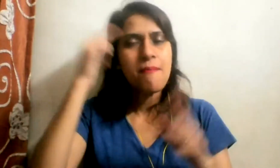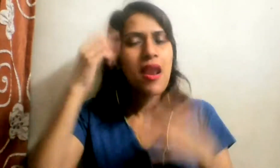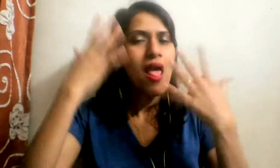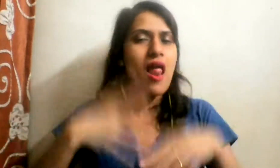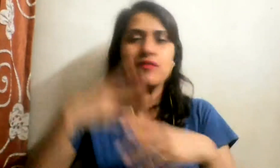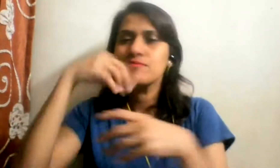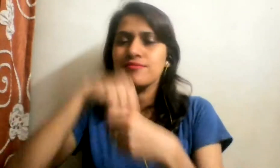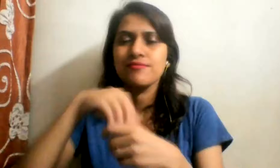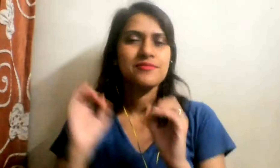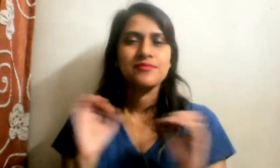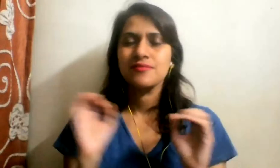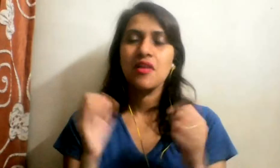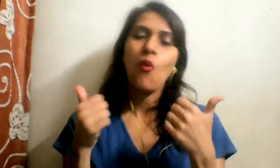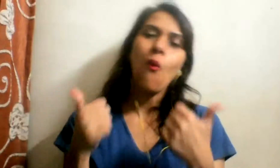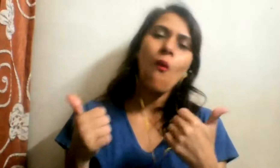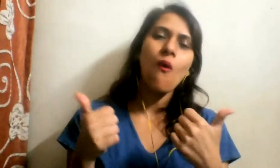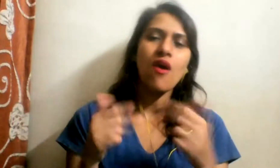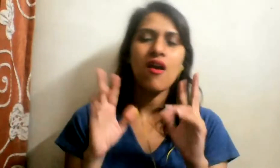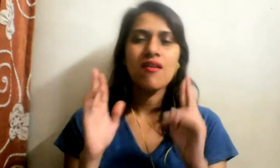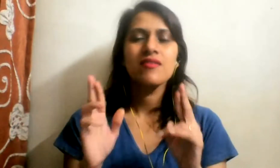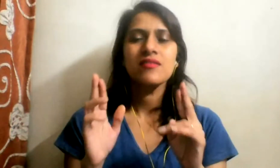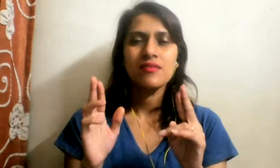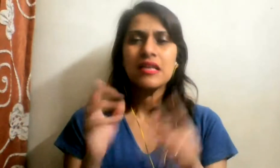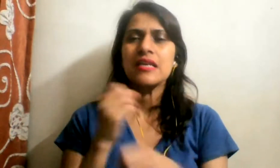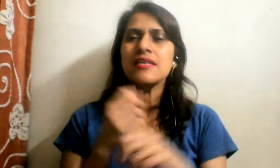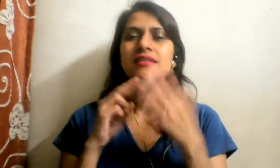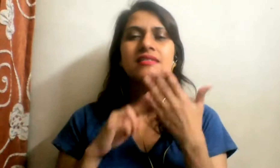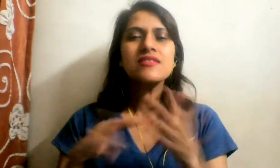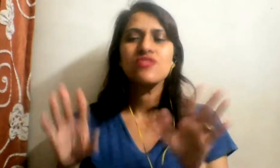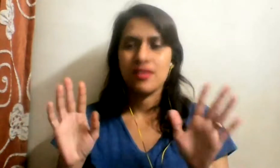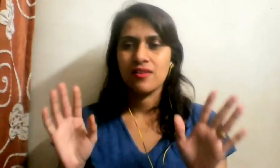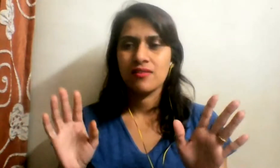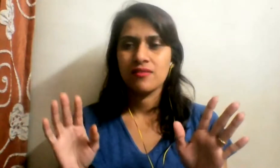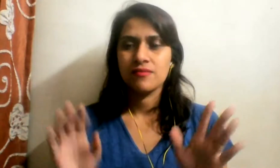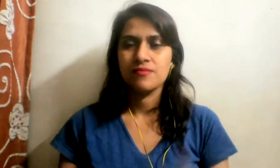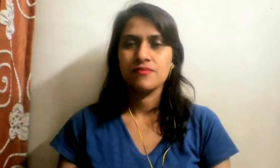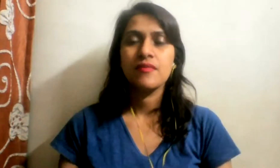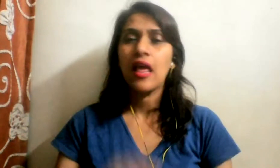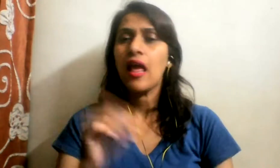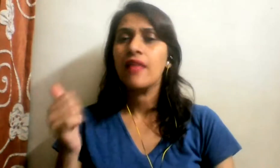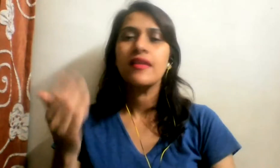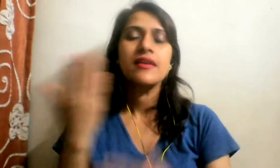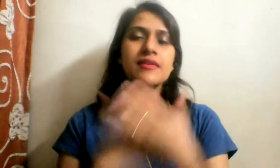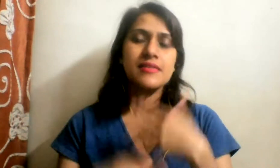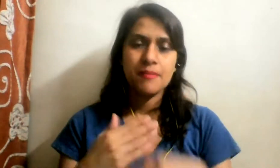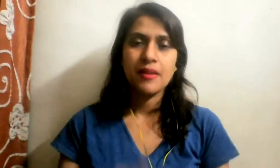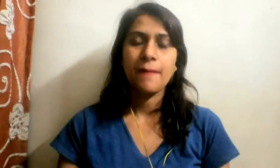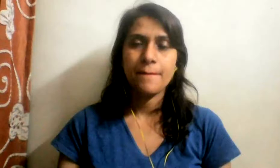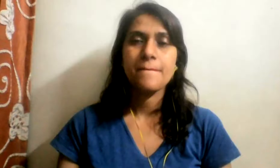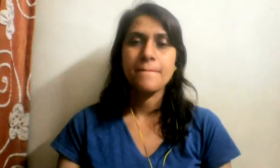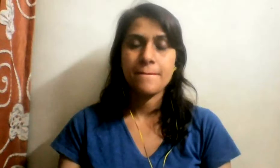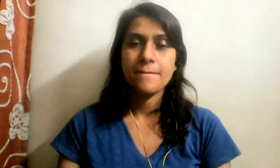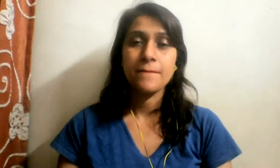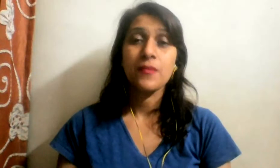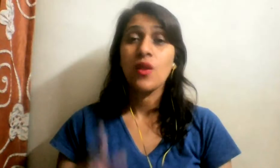issue. And generally with the other disabilities. Whereas mental health